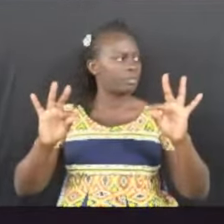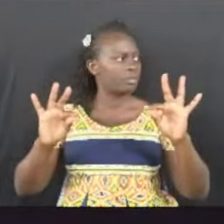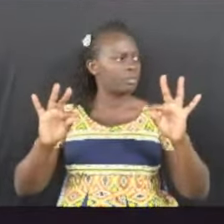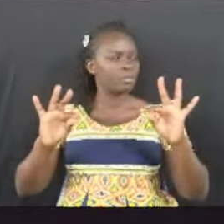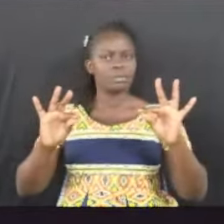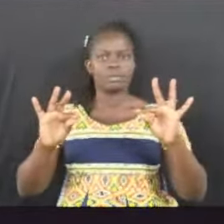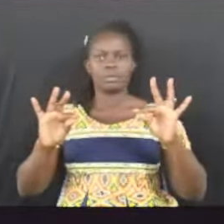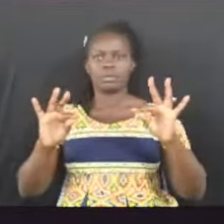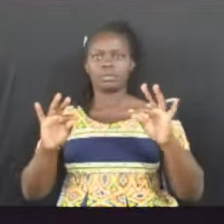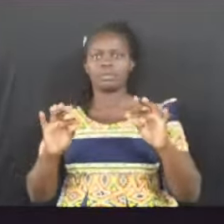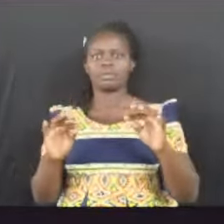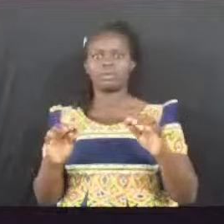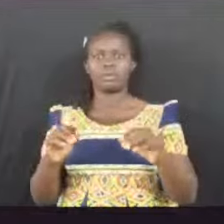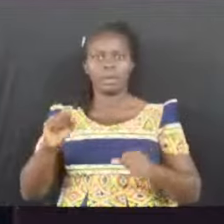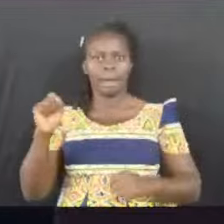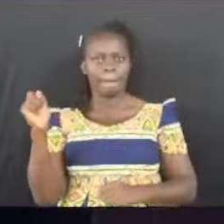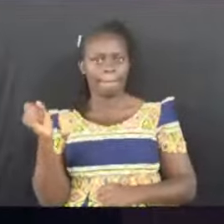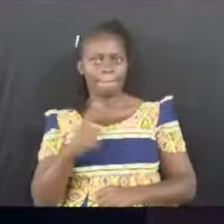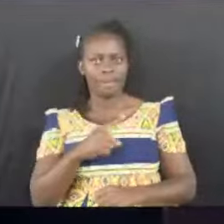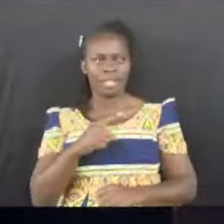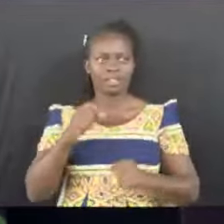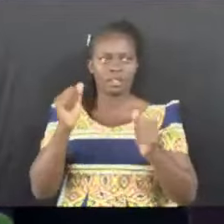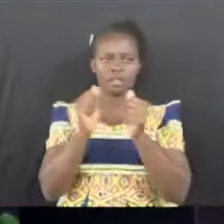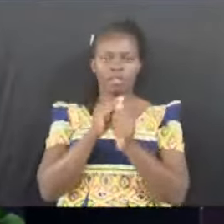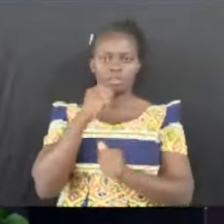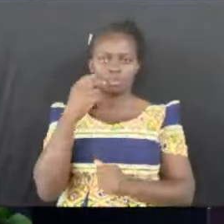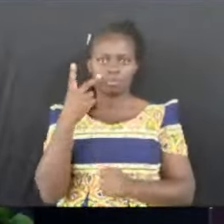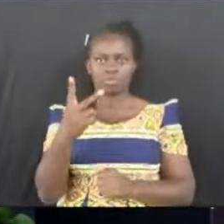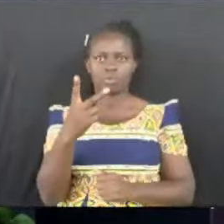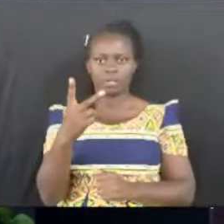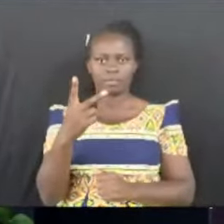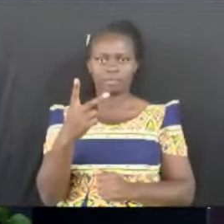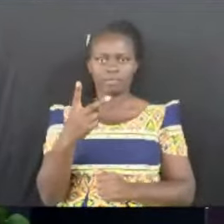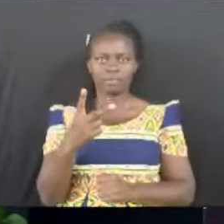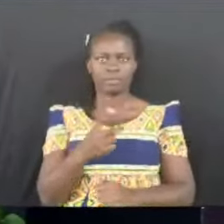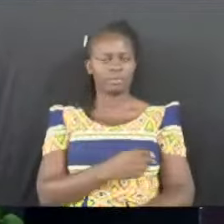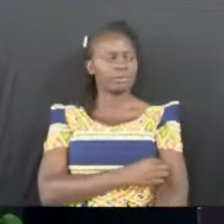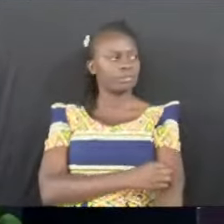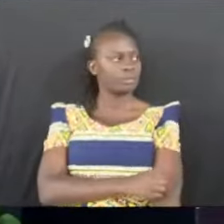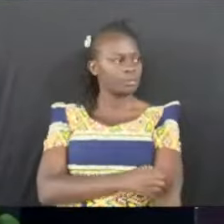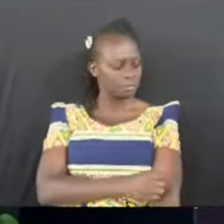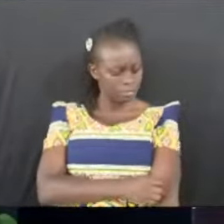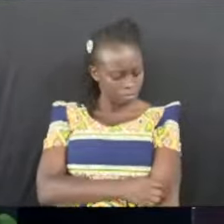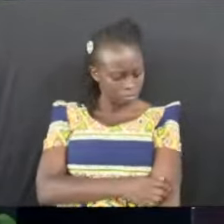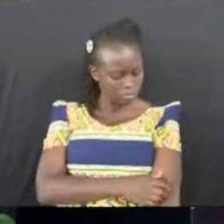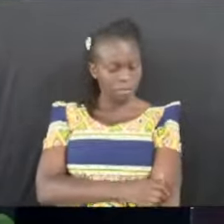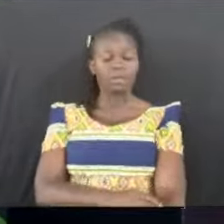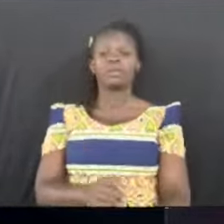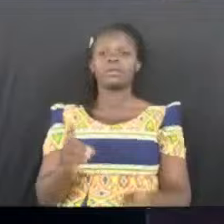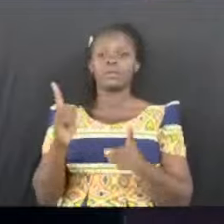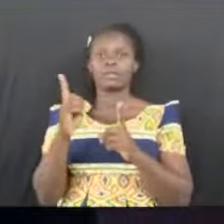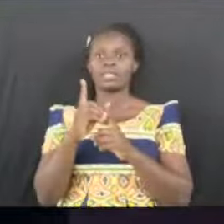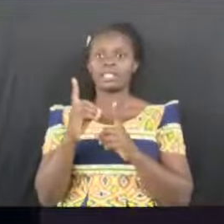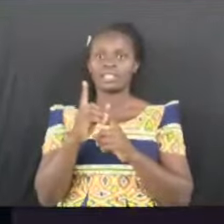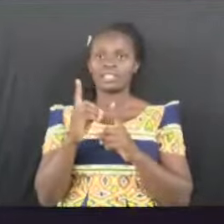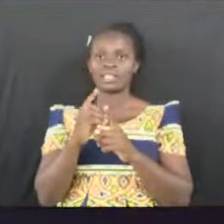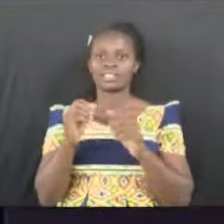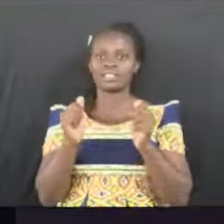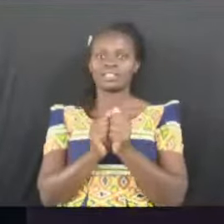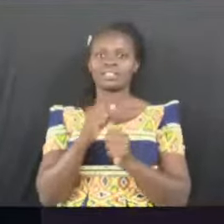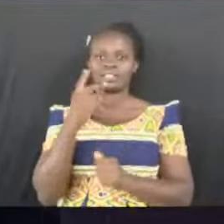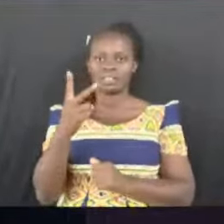December 12th. Now, Seventh-day Adventists have every Sabbath an Independence Day.